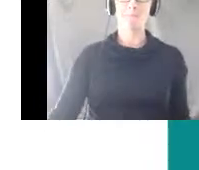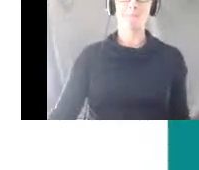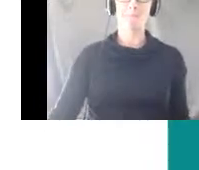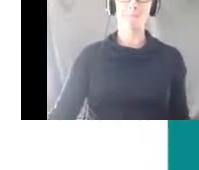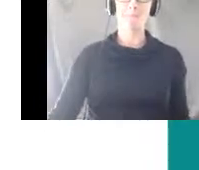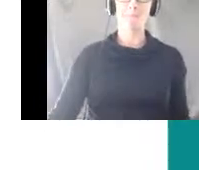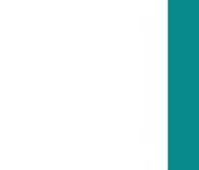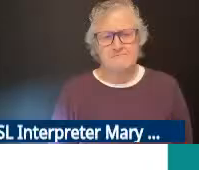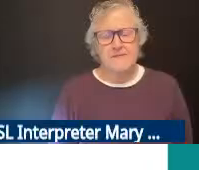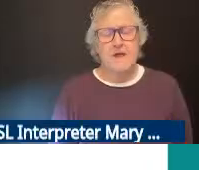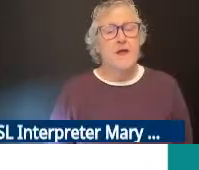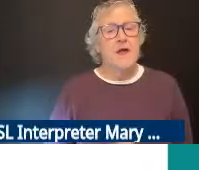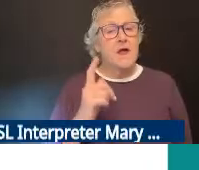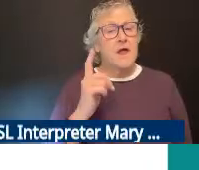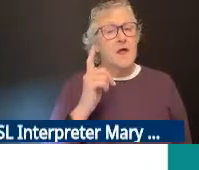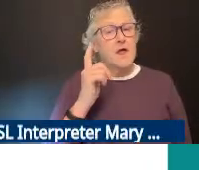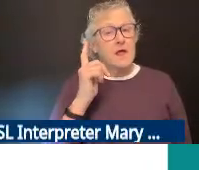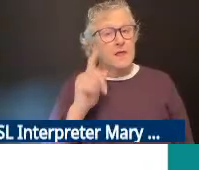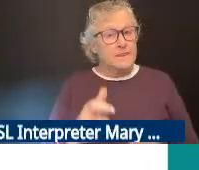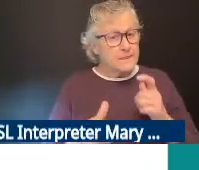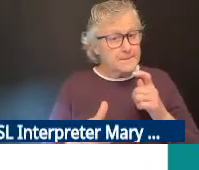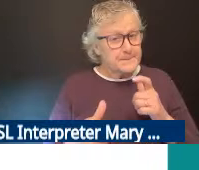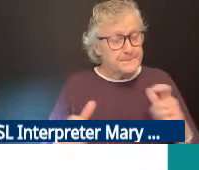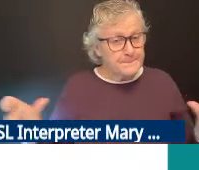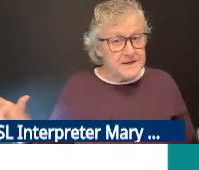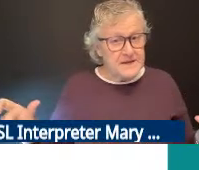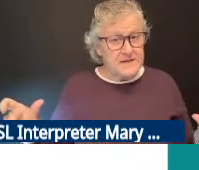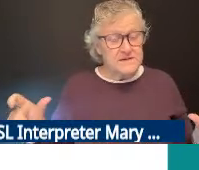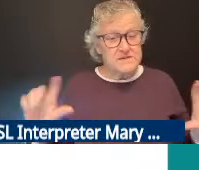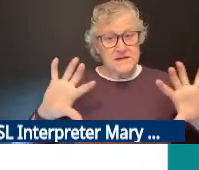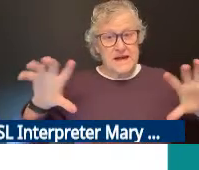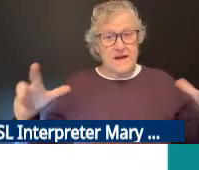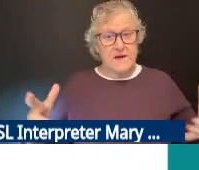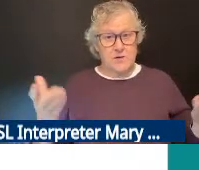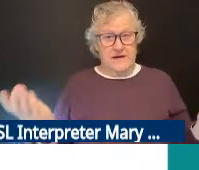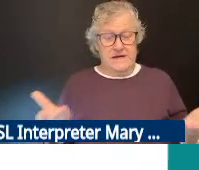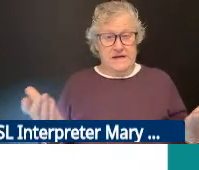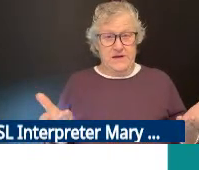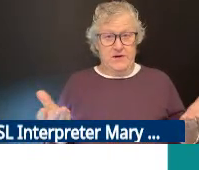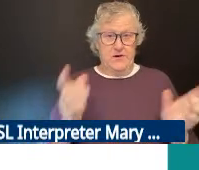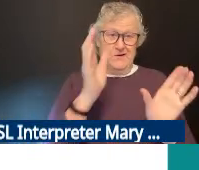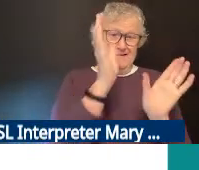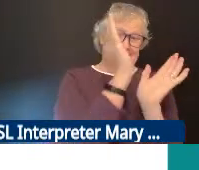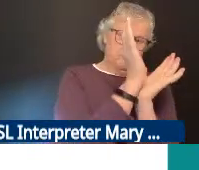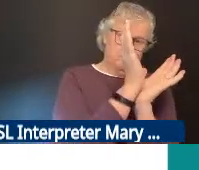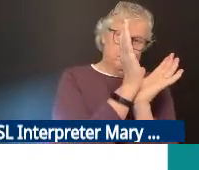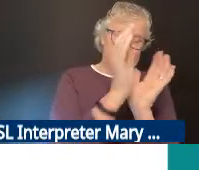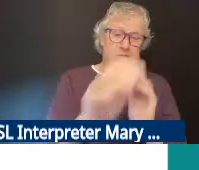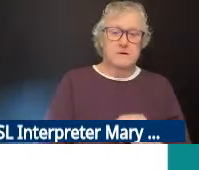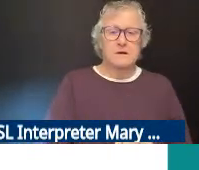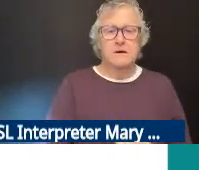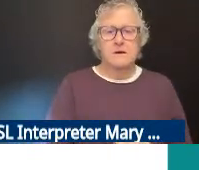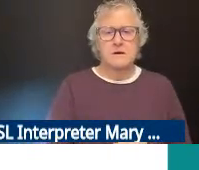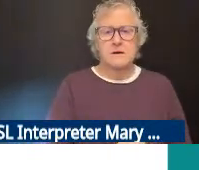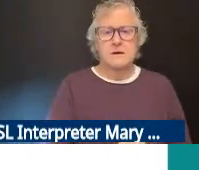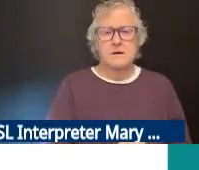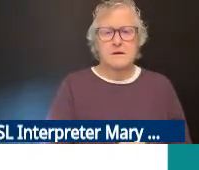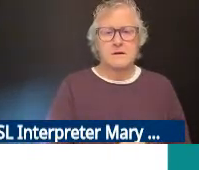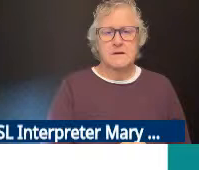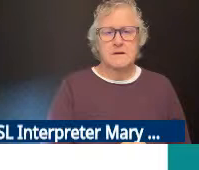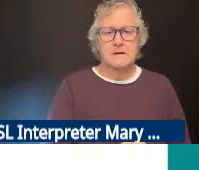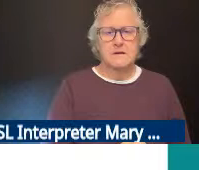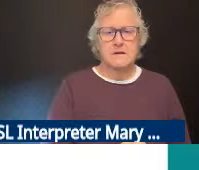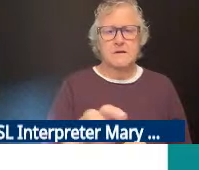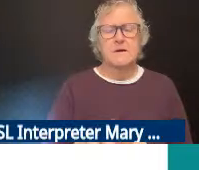The biggest category here on our pie chart is other, and it's important to recognize that